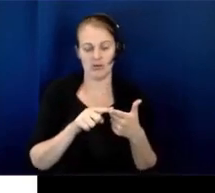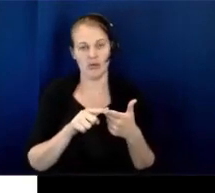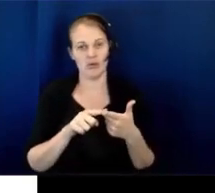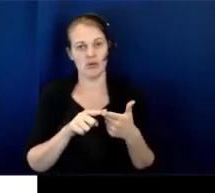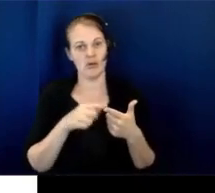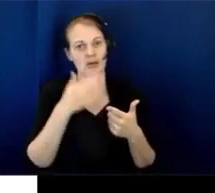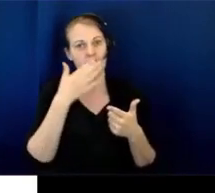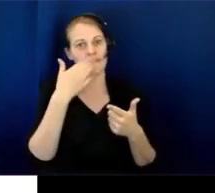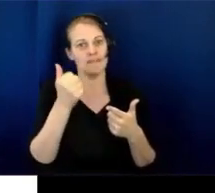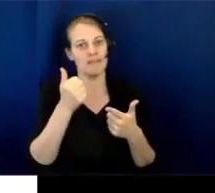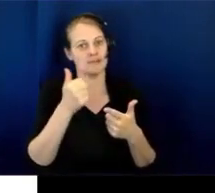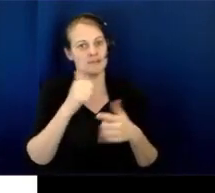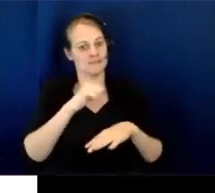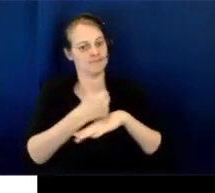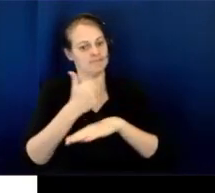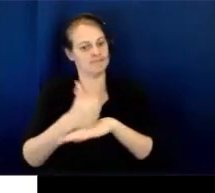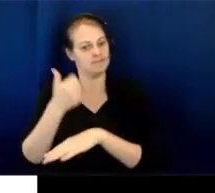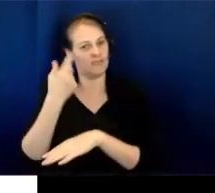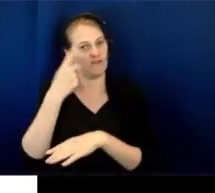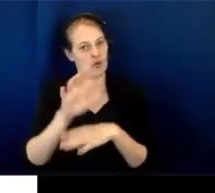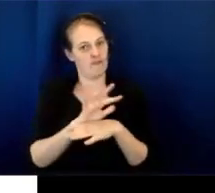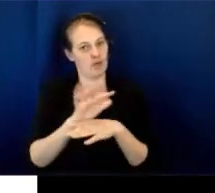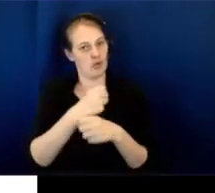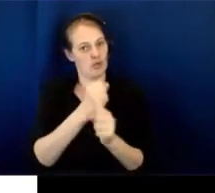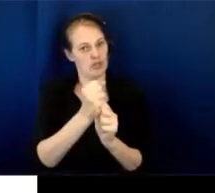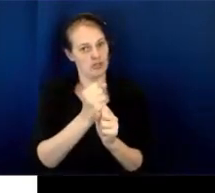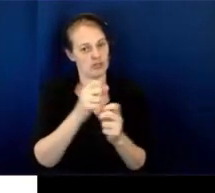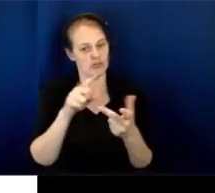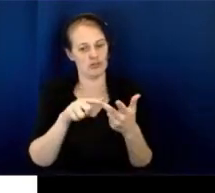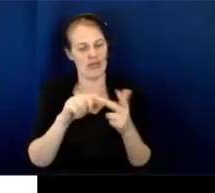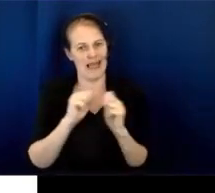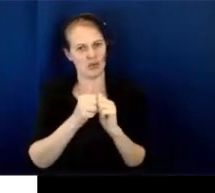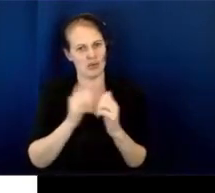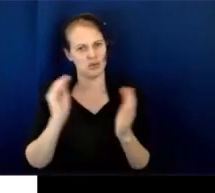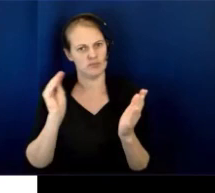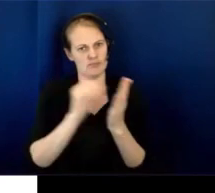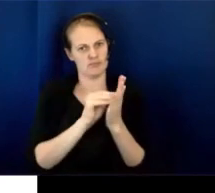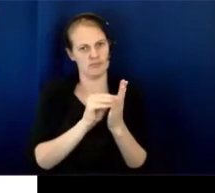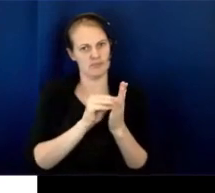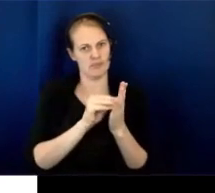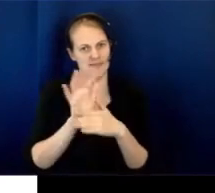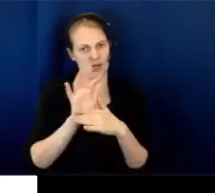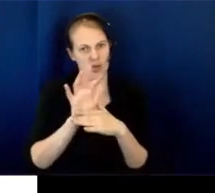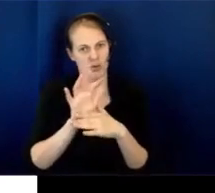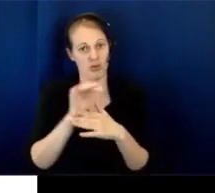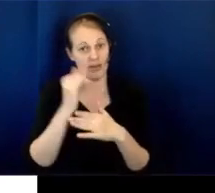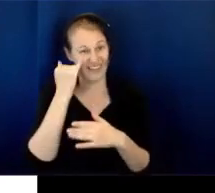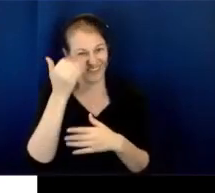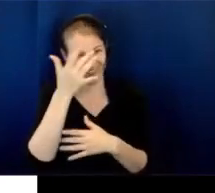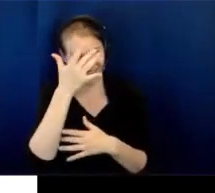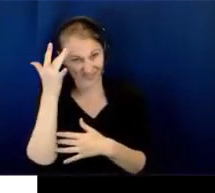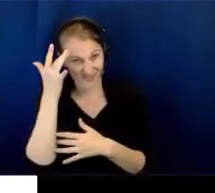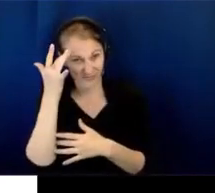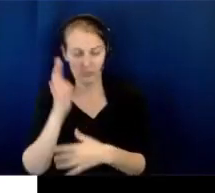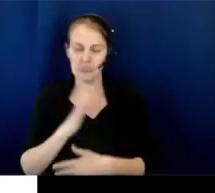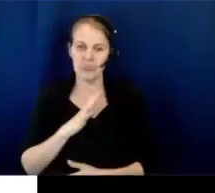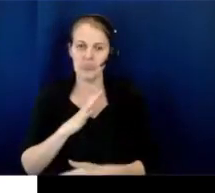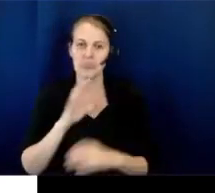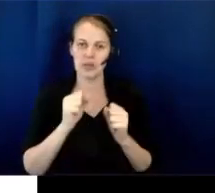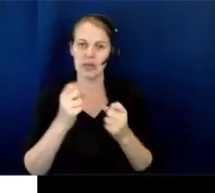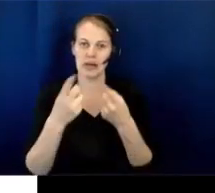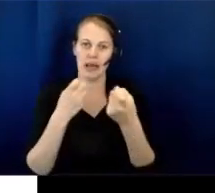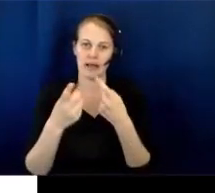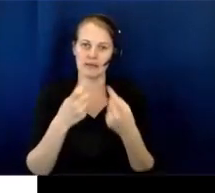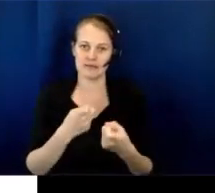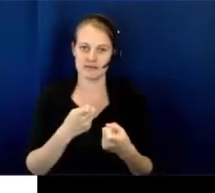video creation, and you should know how to embed a video. If you don't, that's okay. We can answer some questions after this.